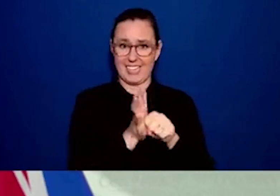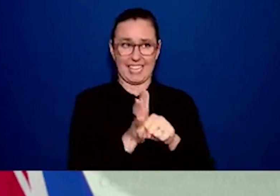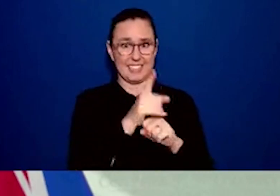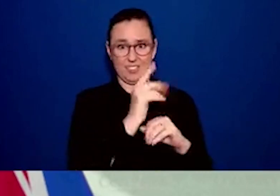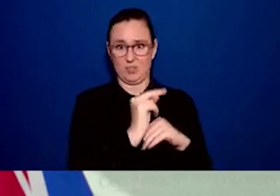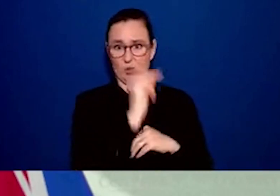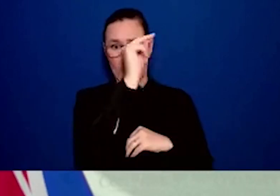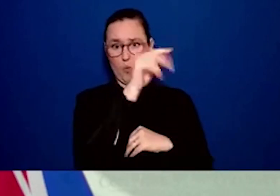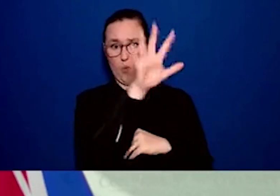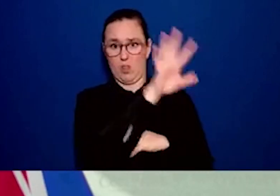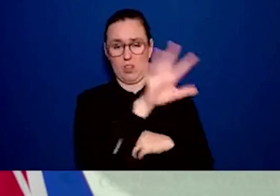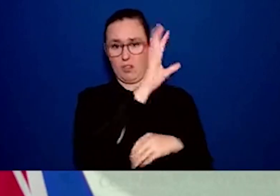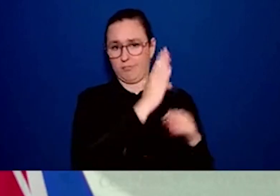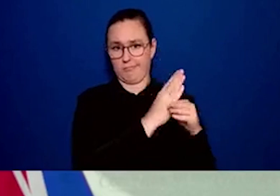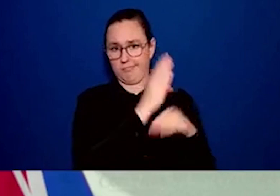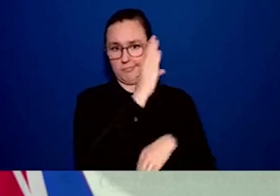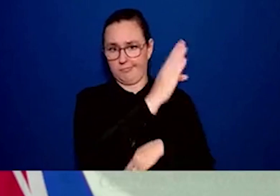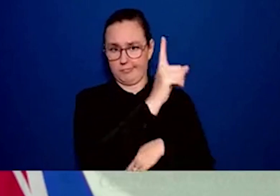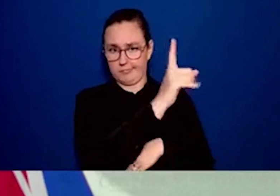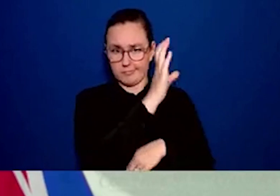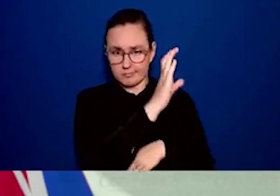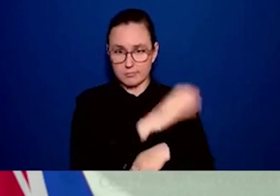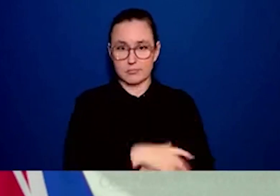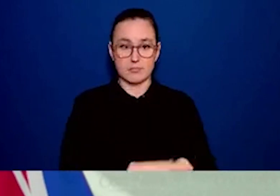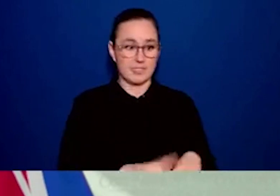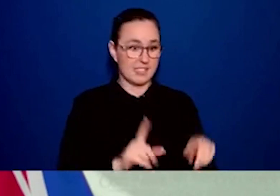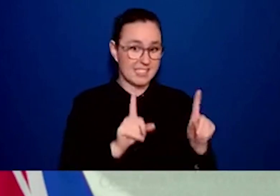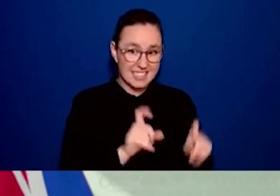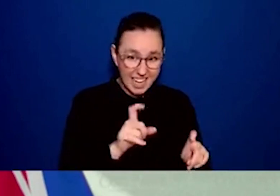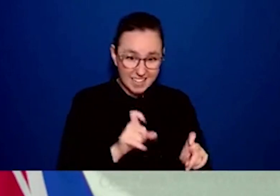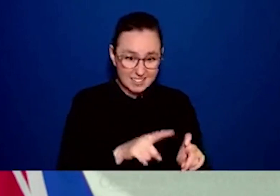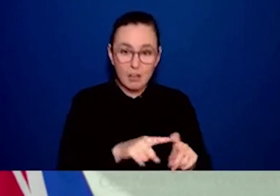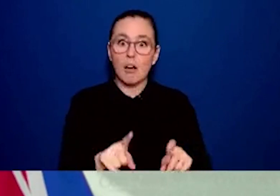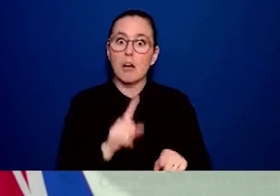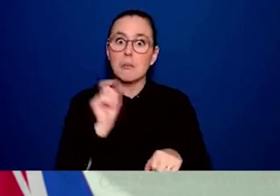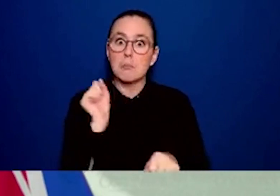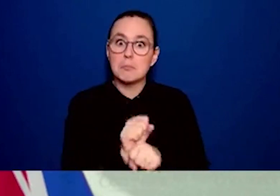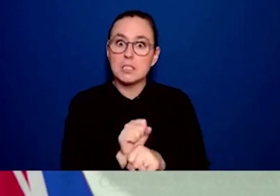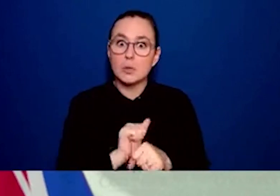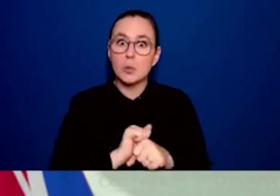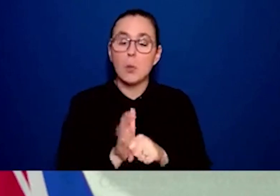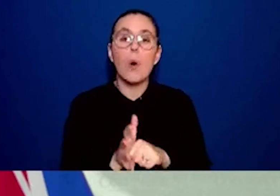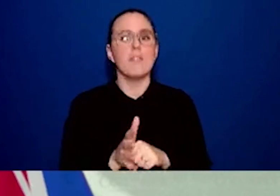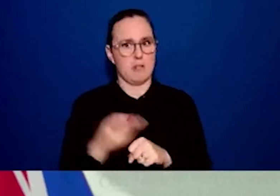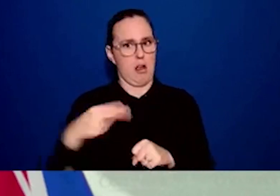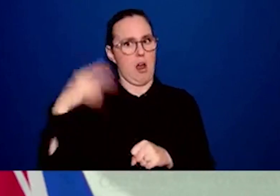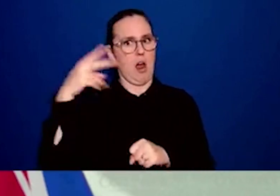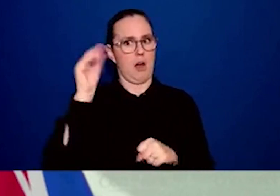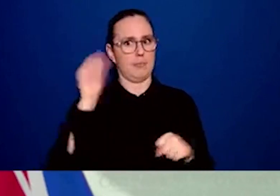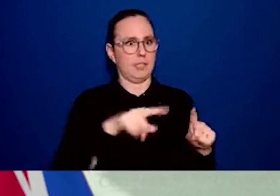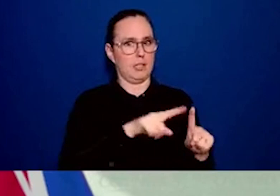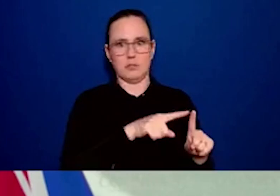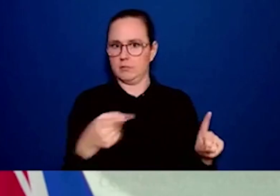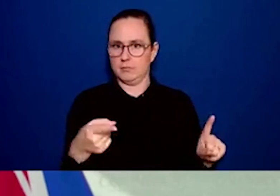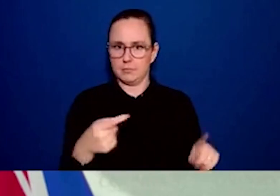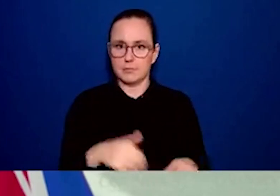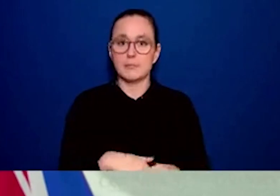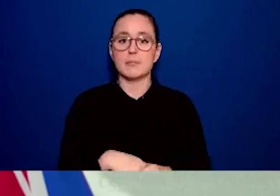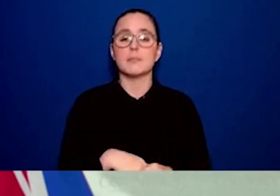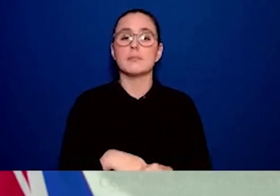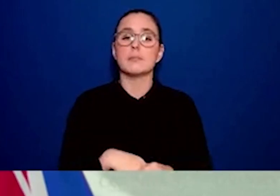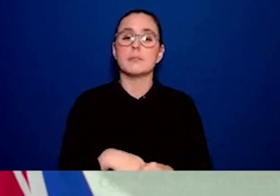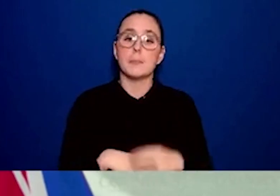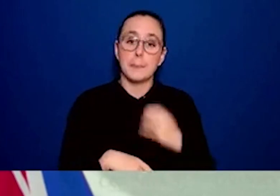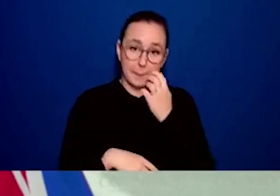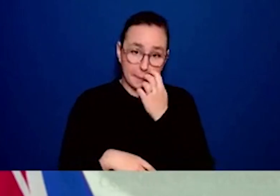have a relatively high level of test positivity. We're engaging, and we still have more work to go on immunization in